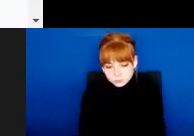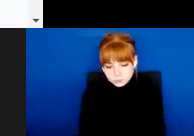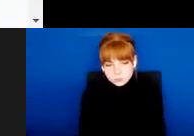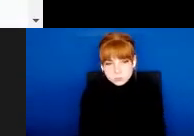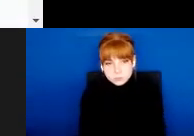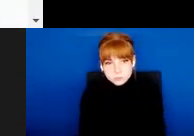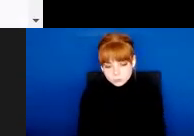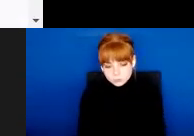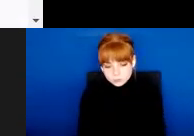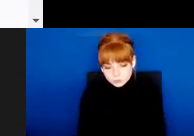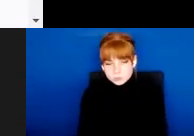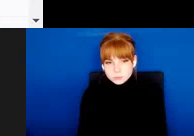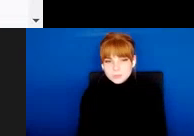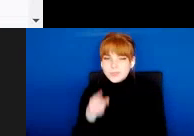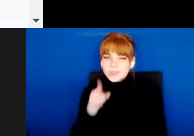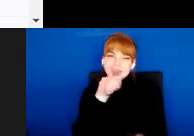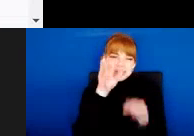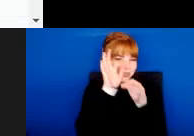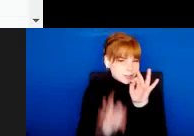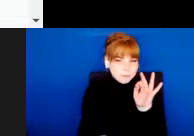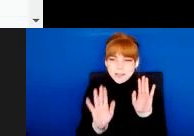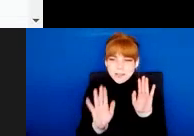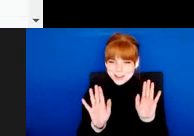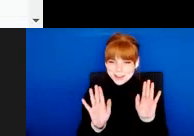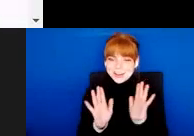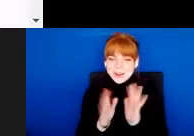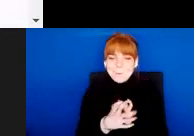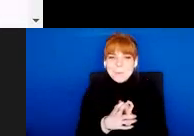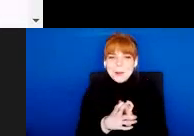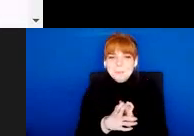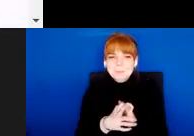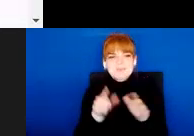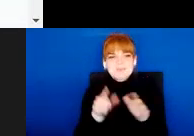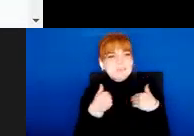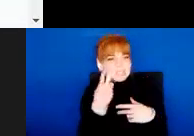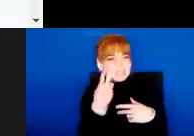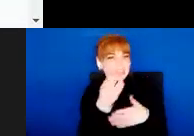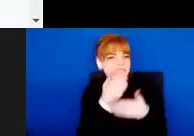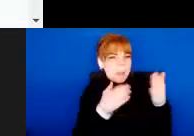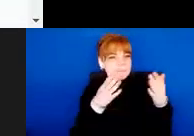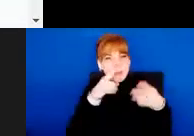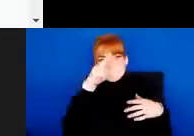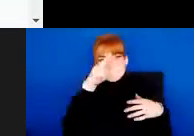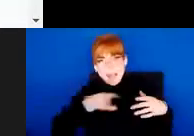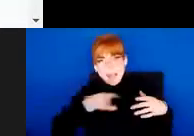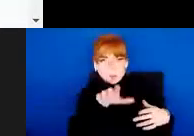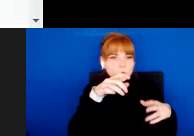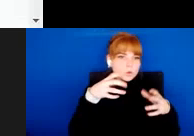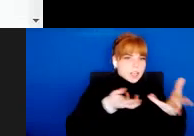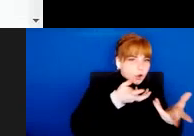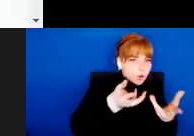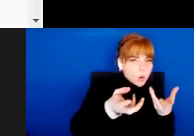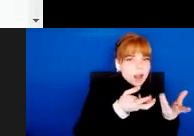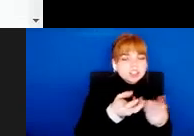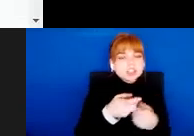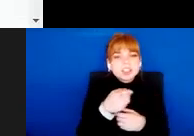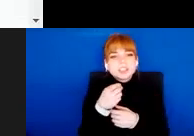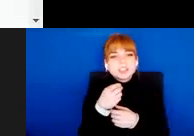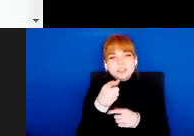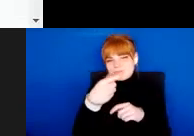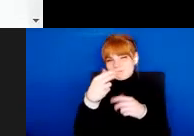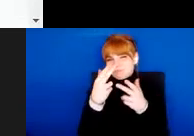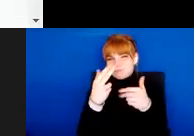Very simplified. This is not a dashboard. It does have certain like it does have some mouse interaction. It does have, you know, this was dynamically, or this was built just